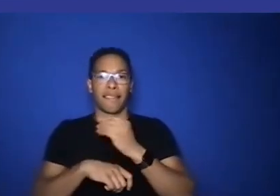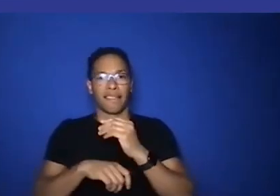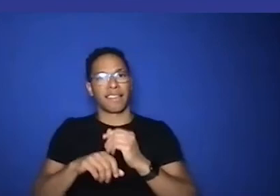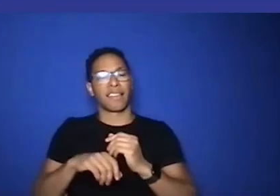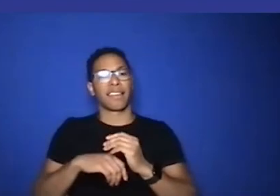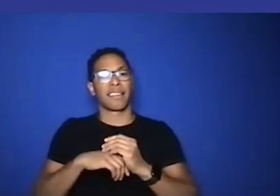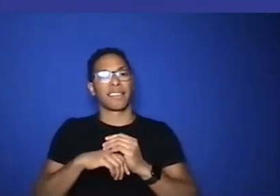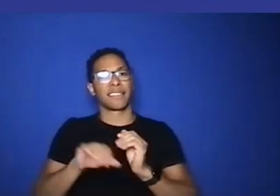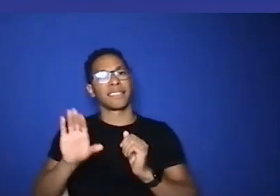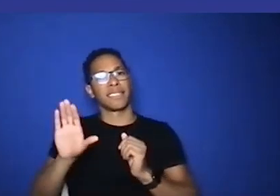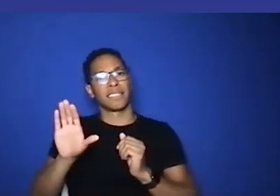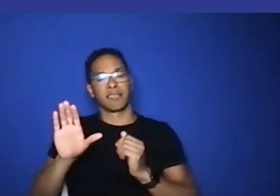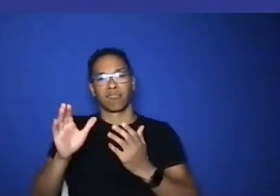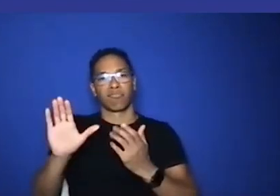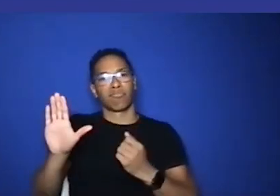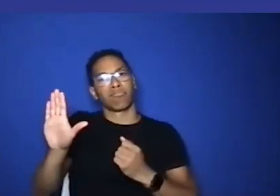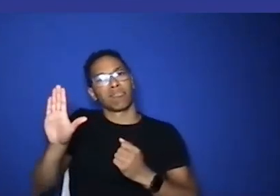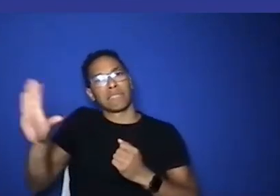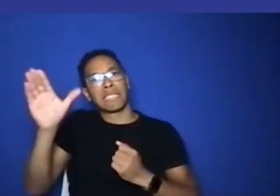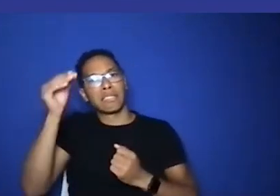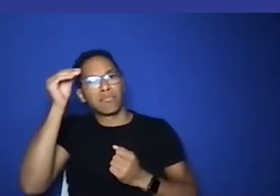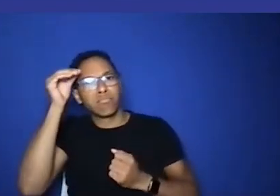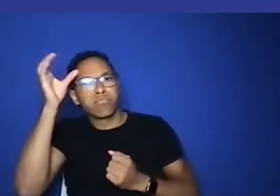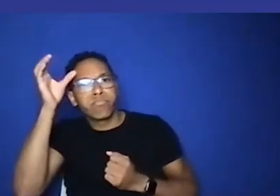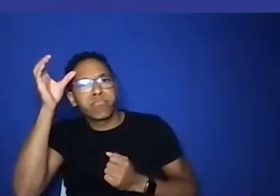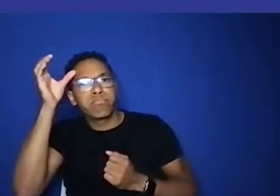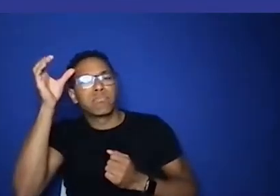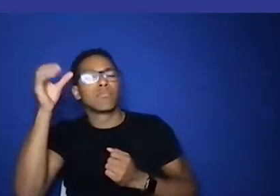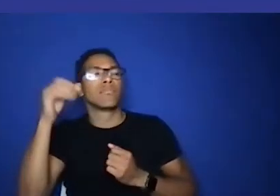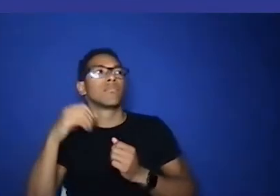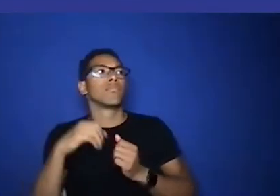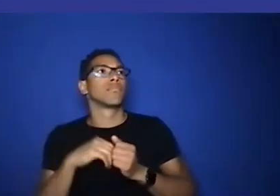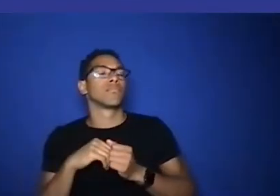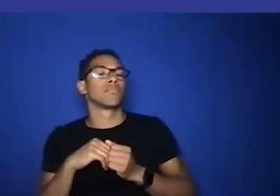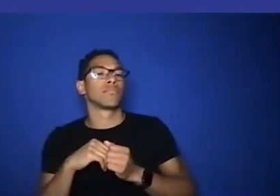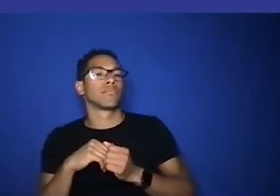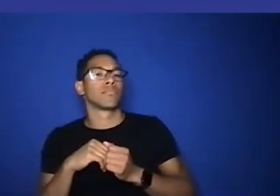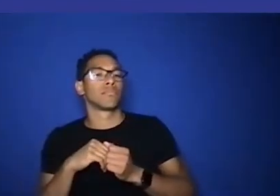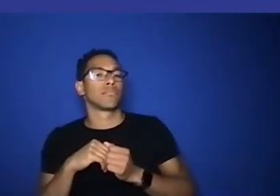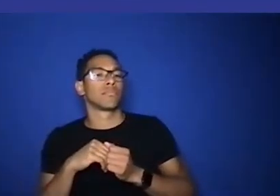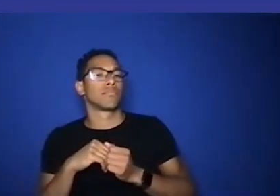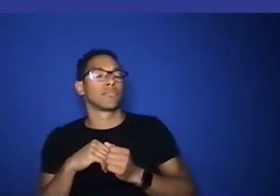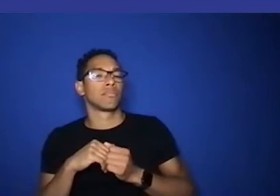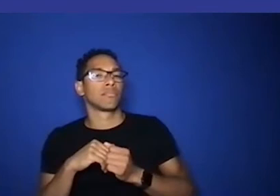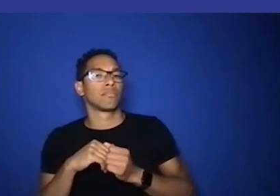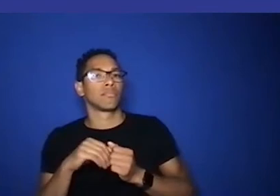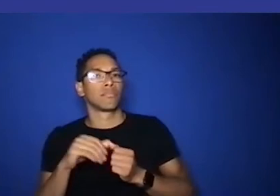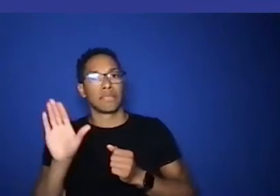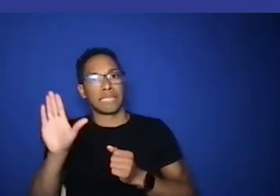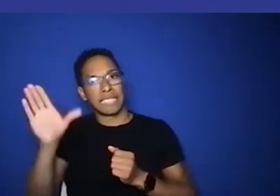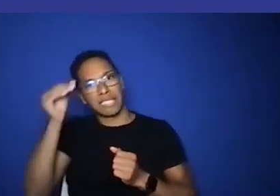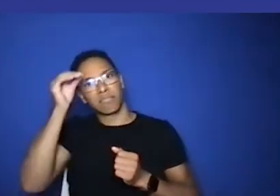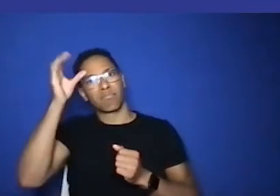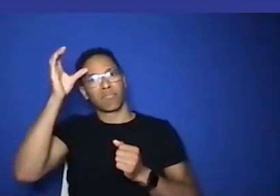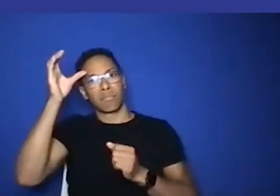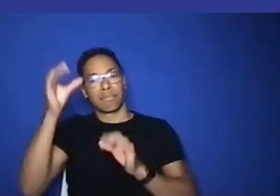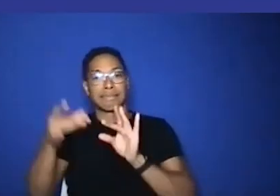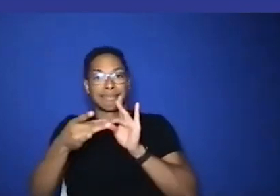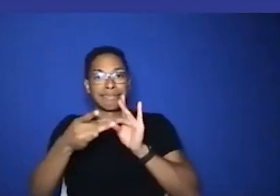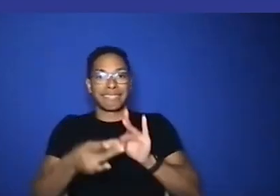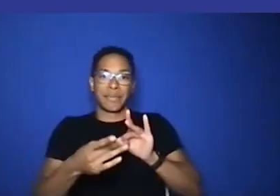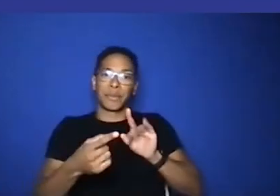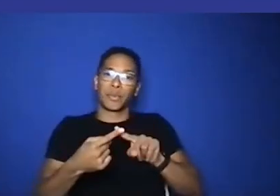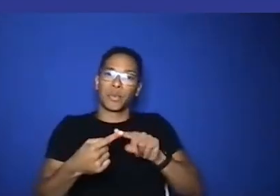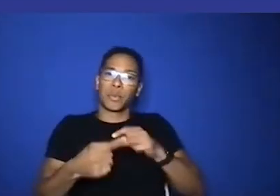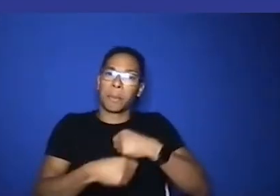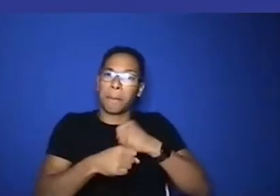the knowledge that he has, and the knowledge that he has in relation to making this